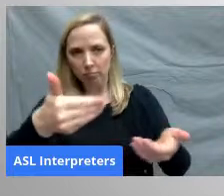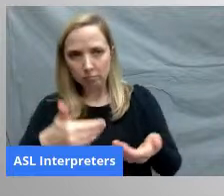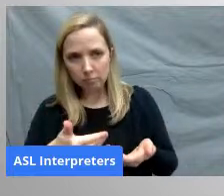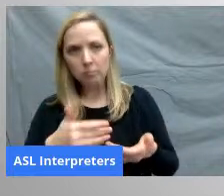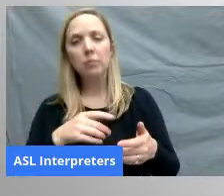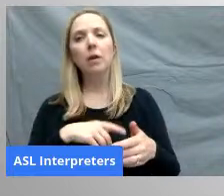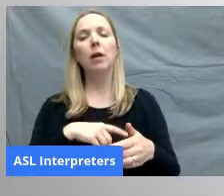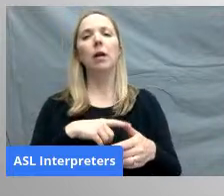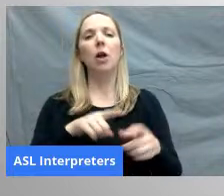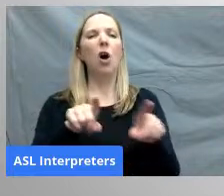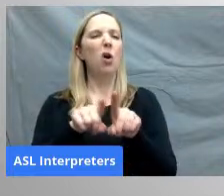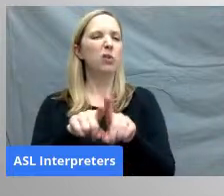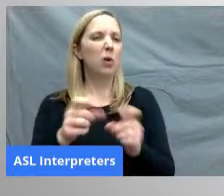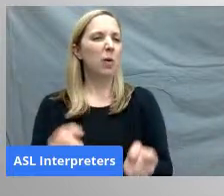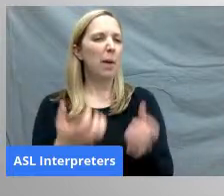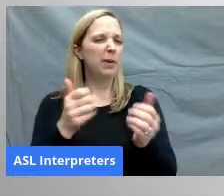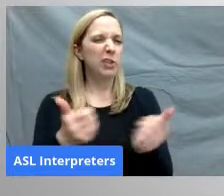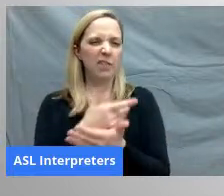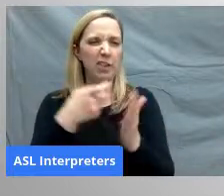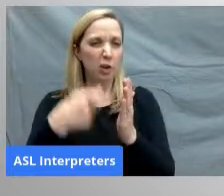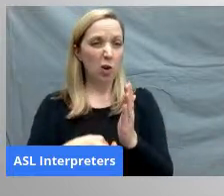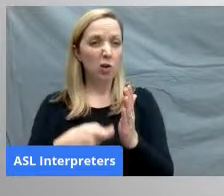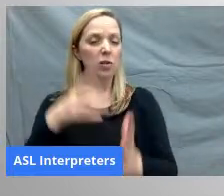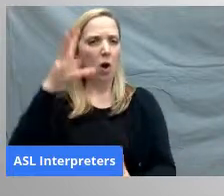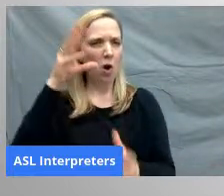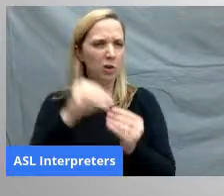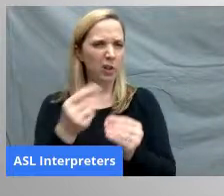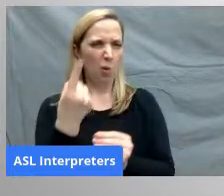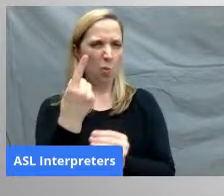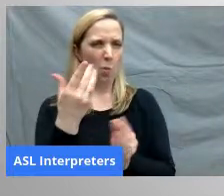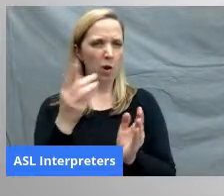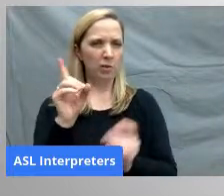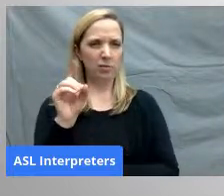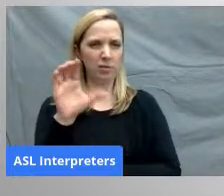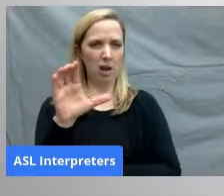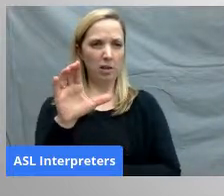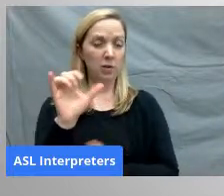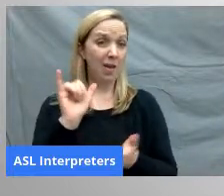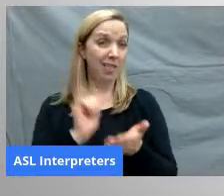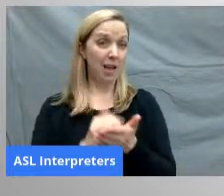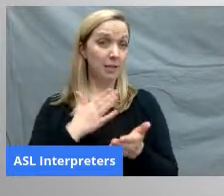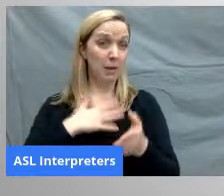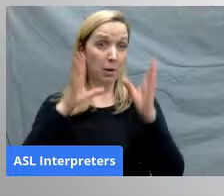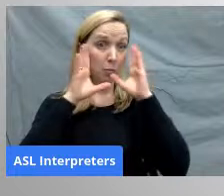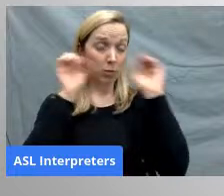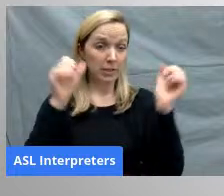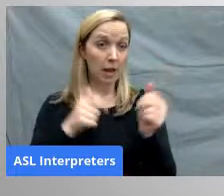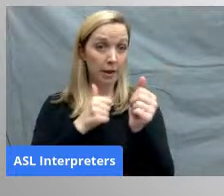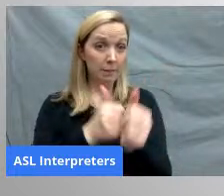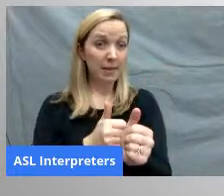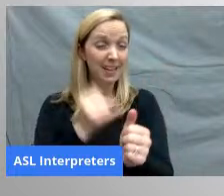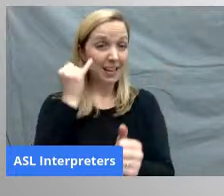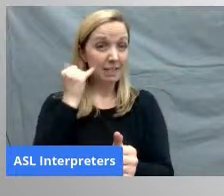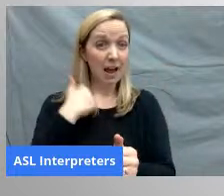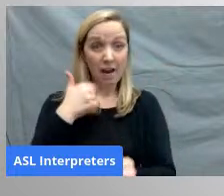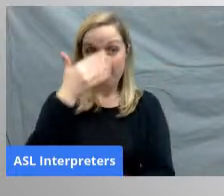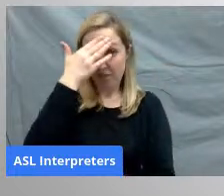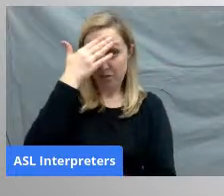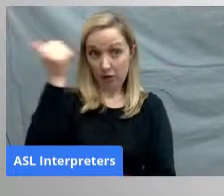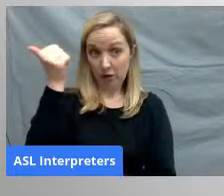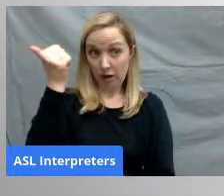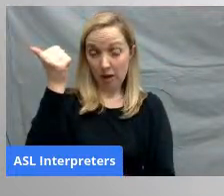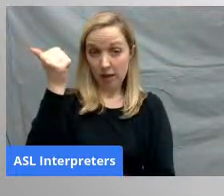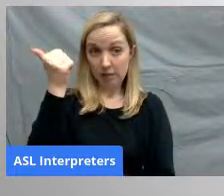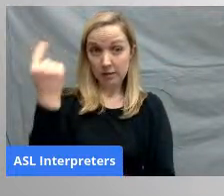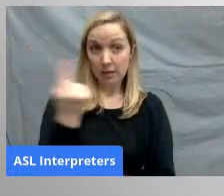all of that basically in one document. So those are my updates. If I left anything out as it relates to the